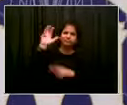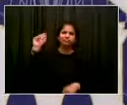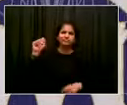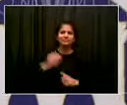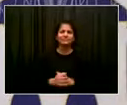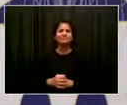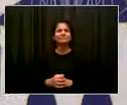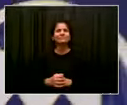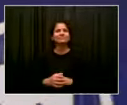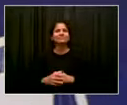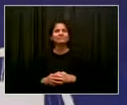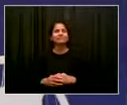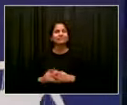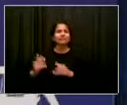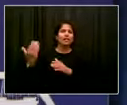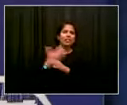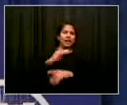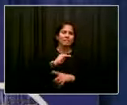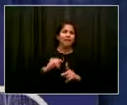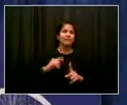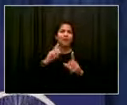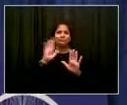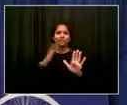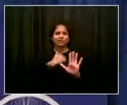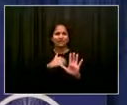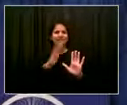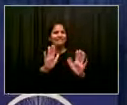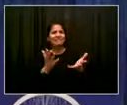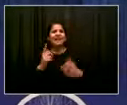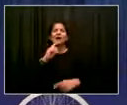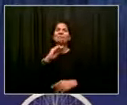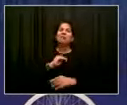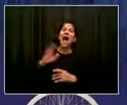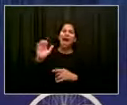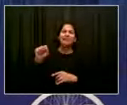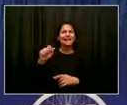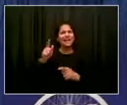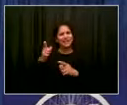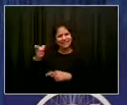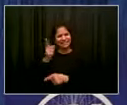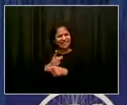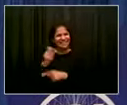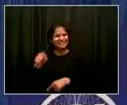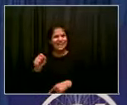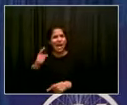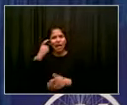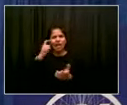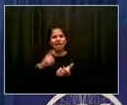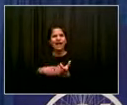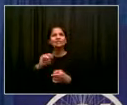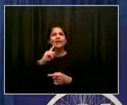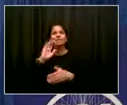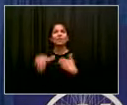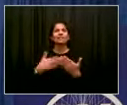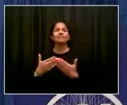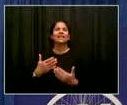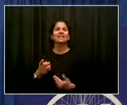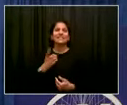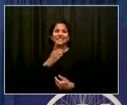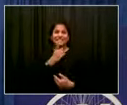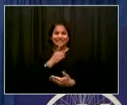you. I want to draw out one more thing from you. And again, praise to all the detectives who do this work. Special thanks to Chief